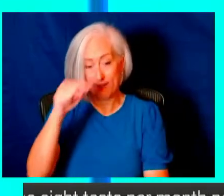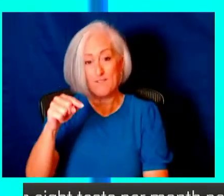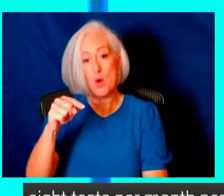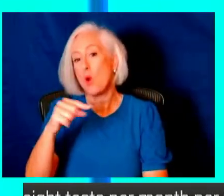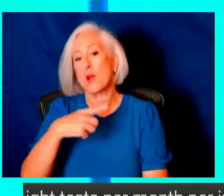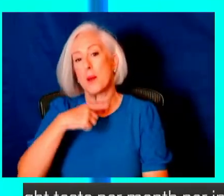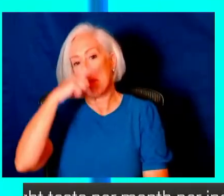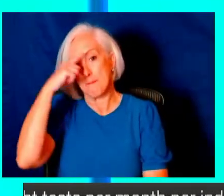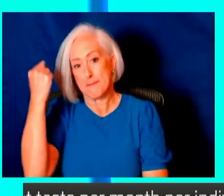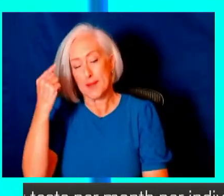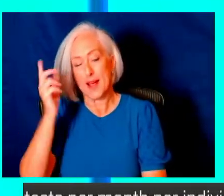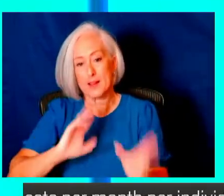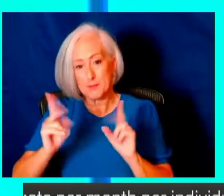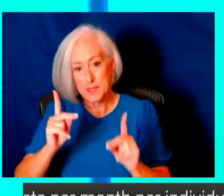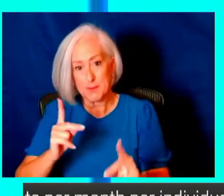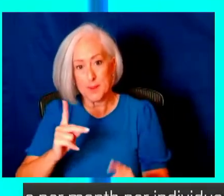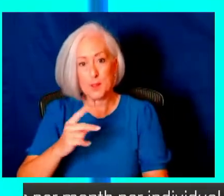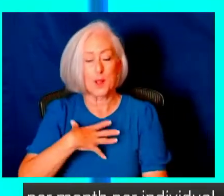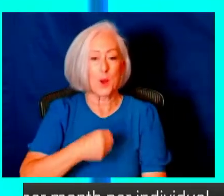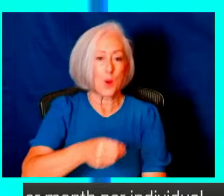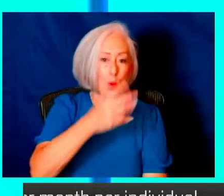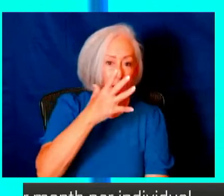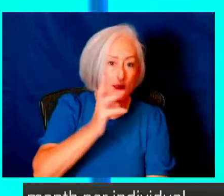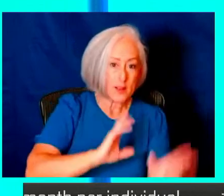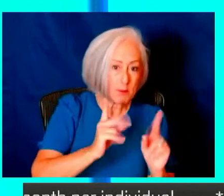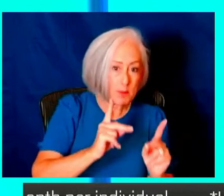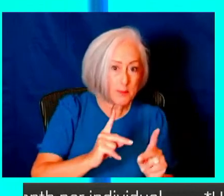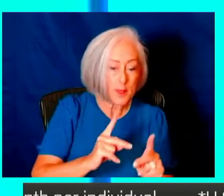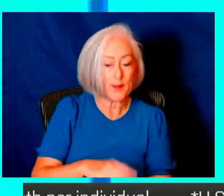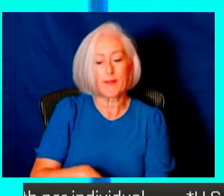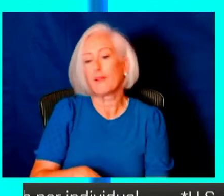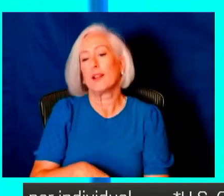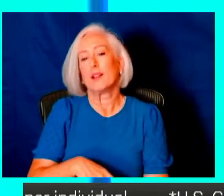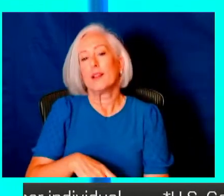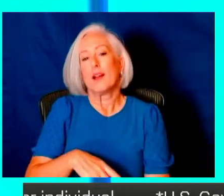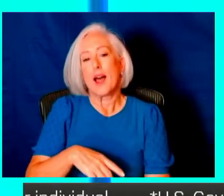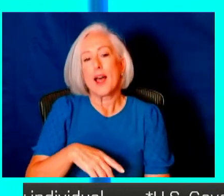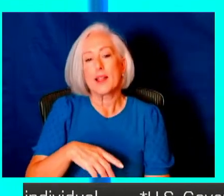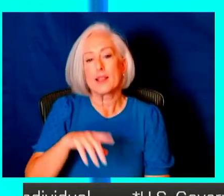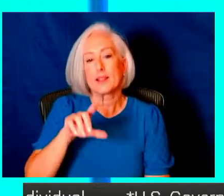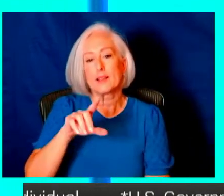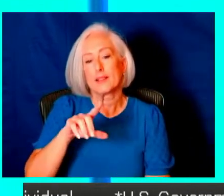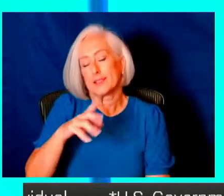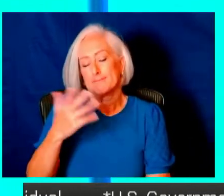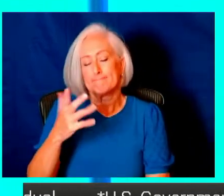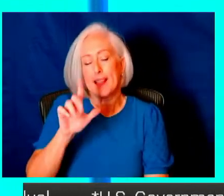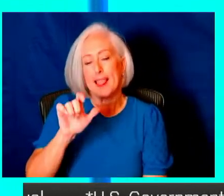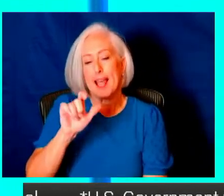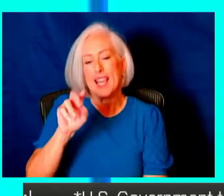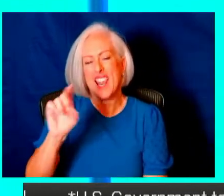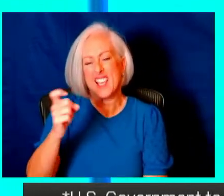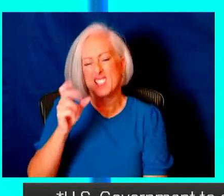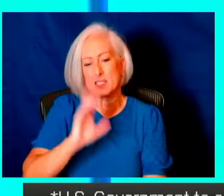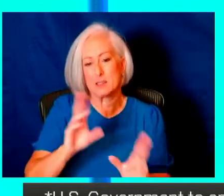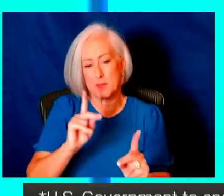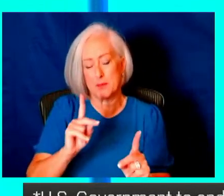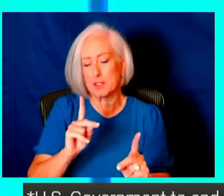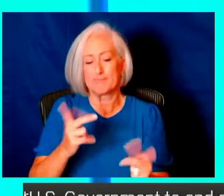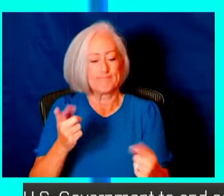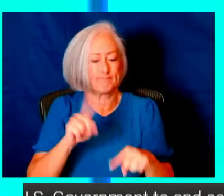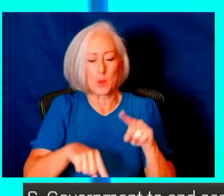folks. And that's something that we just can't accept. And so one thing that we can do